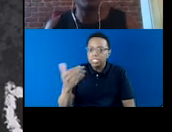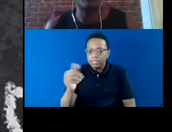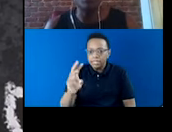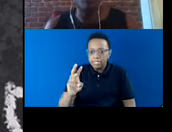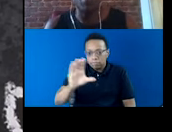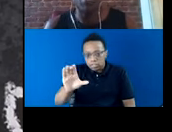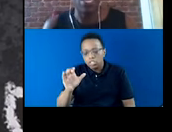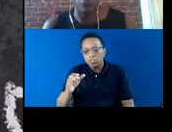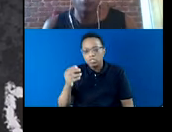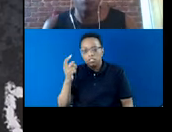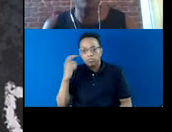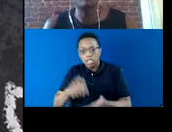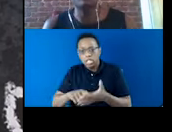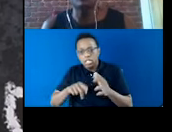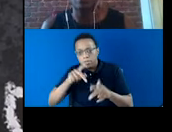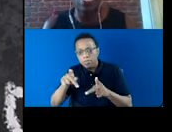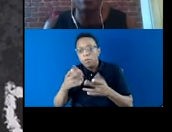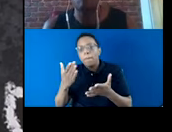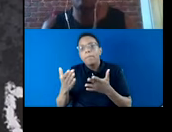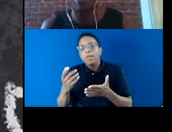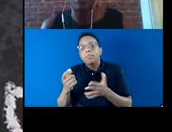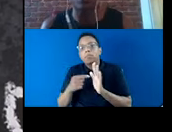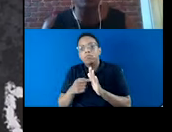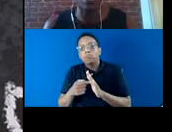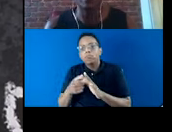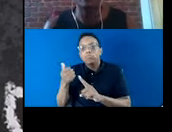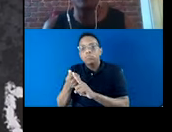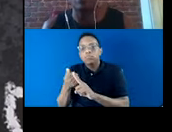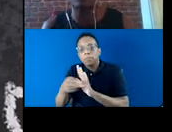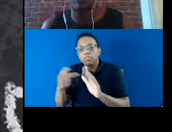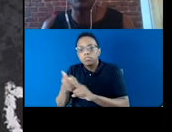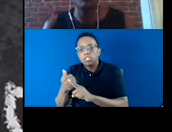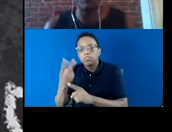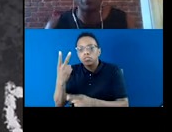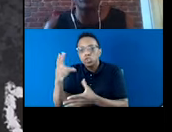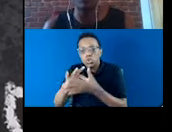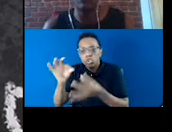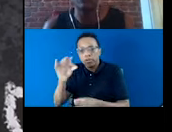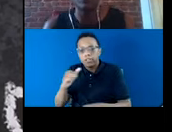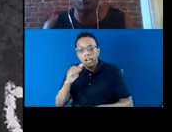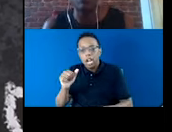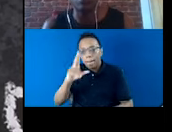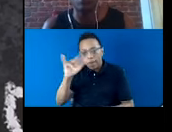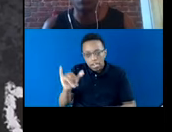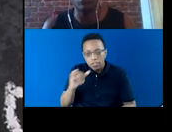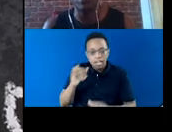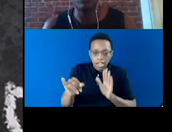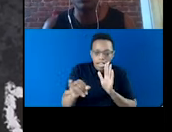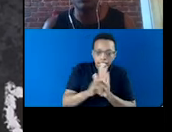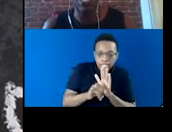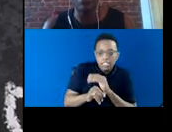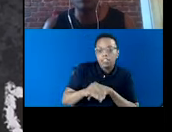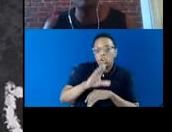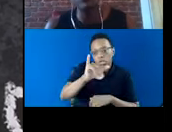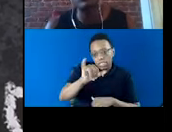to themselves as two-spirit now, or people who are not binary, were not identified as men or women in the way, as cis men or cis women in the way that